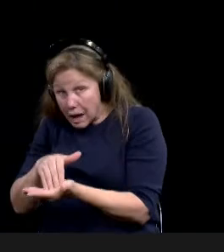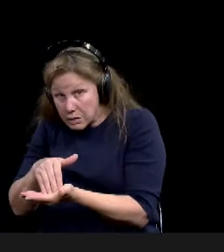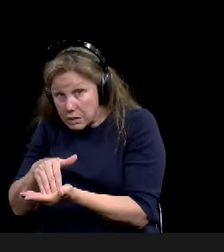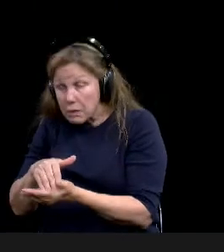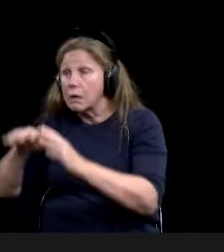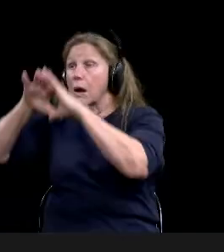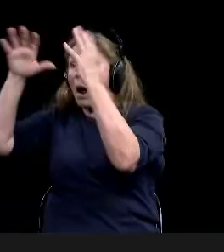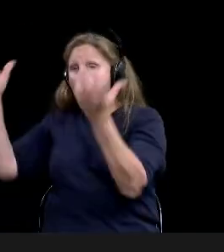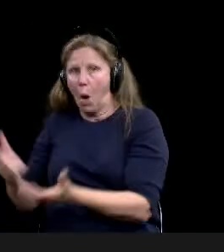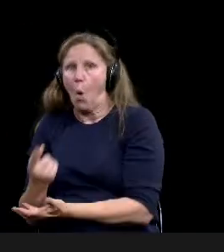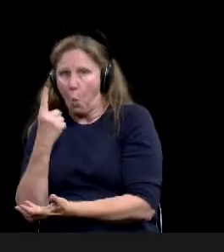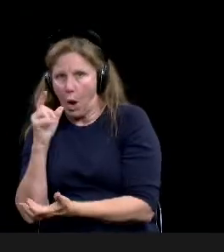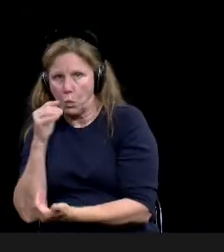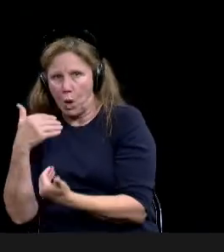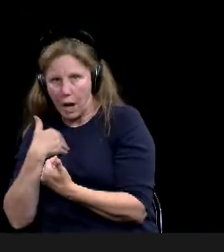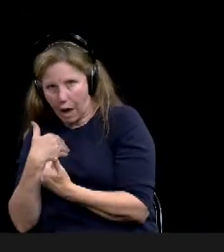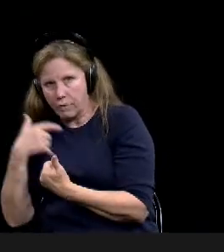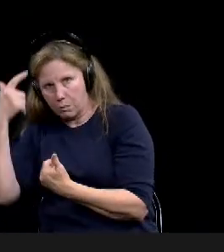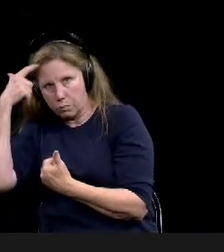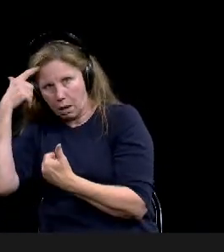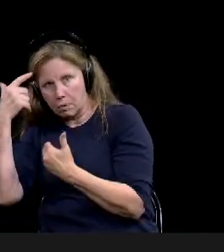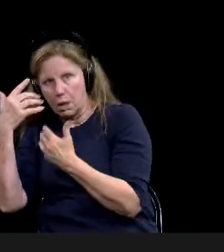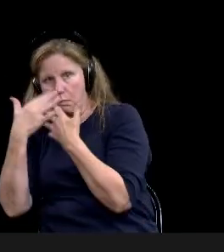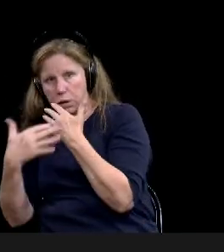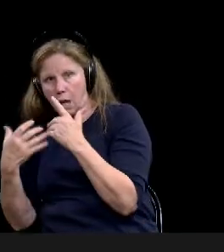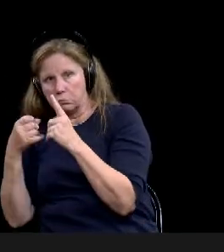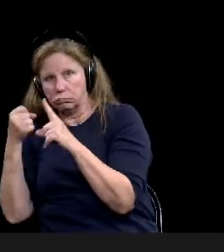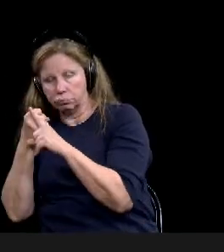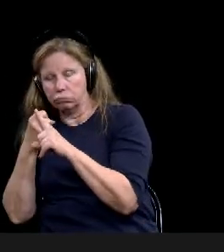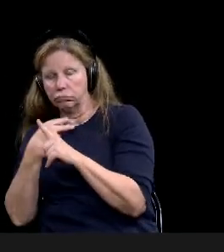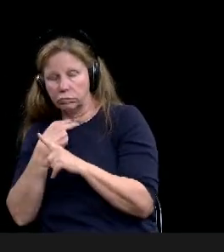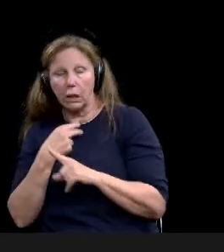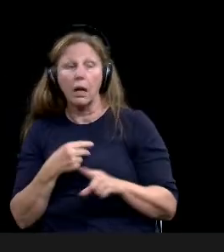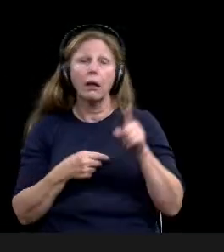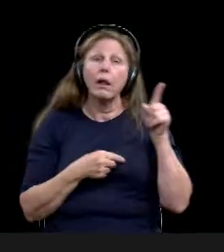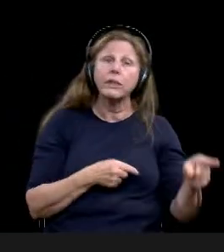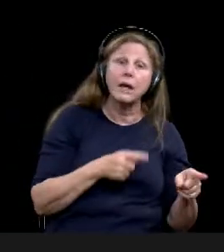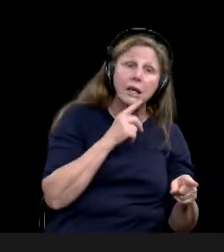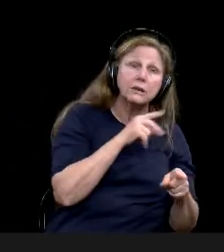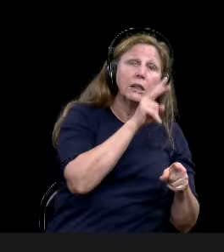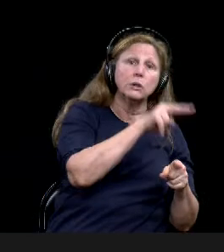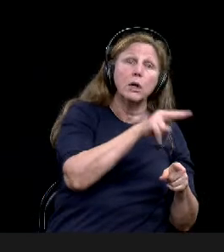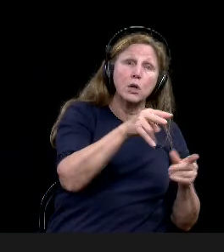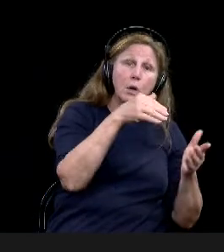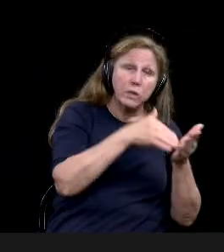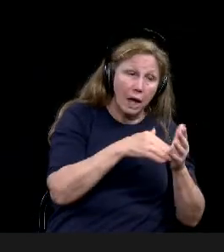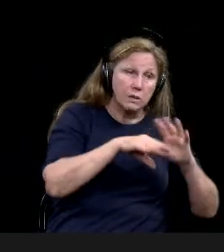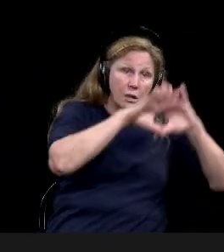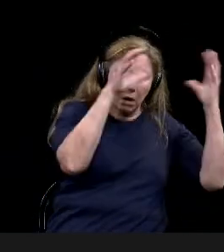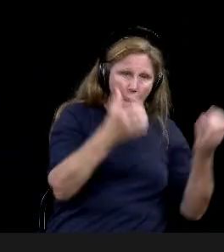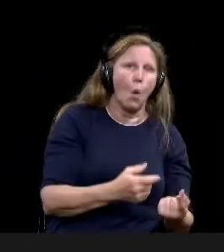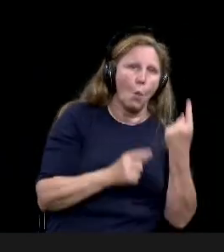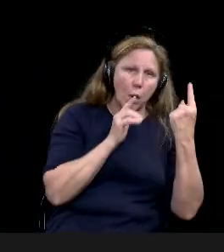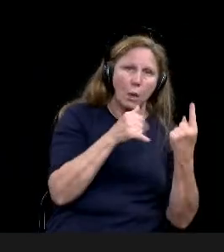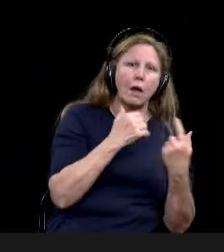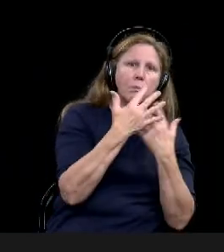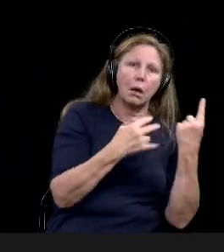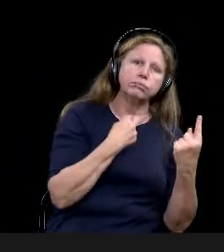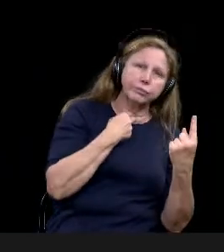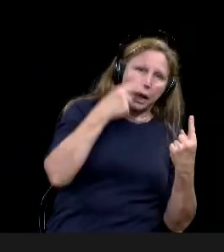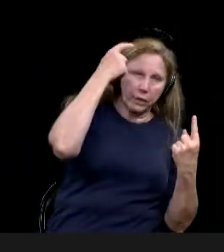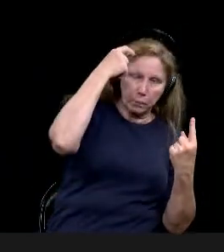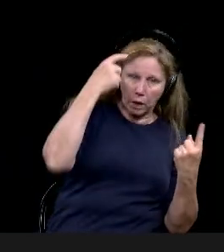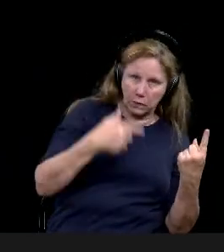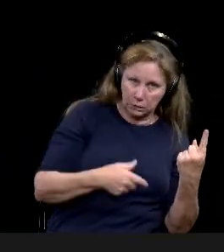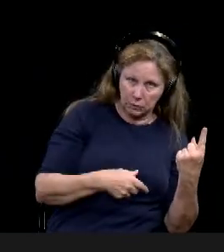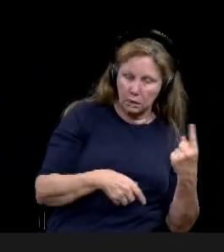at all of those who have received vaccine and those very few instances, 15 out of 8 million, where there